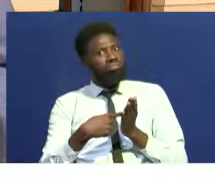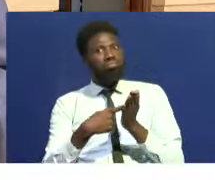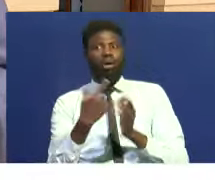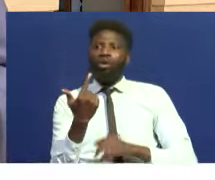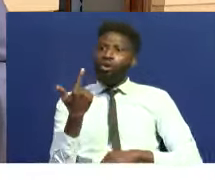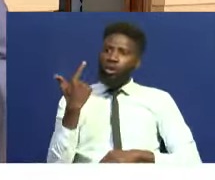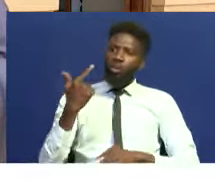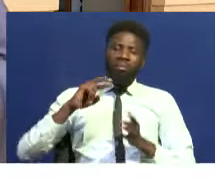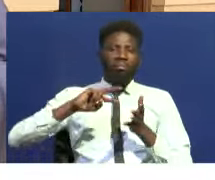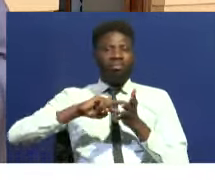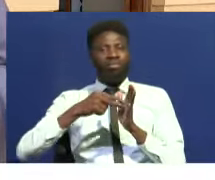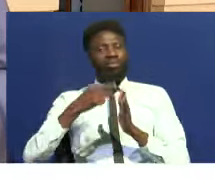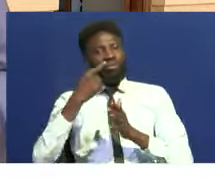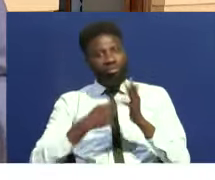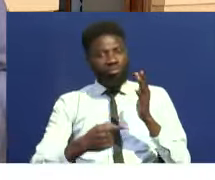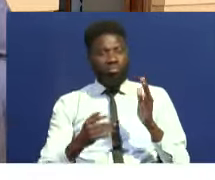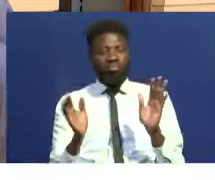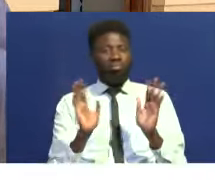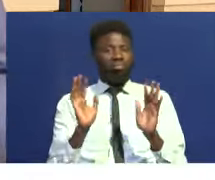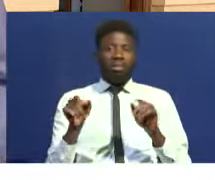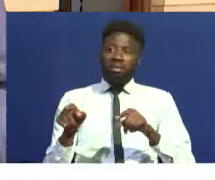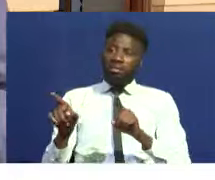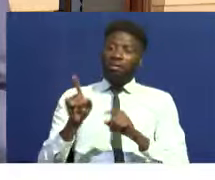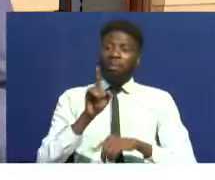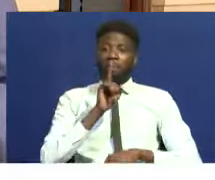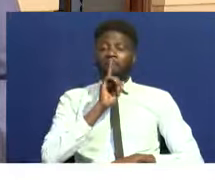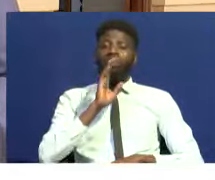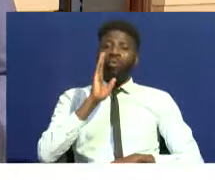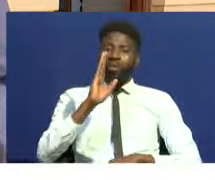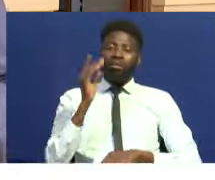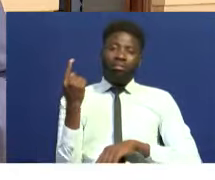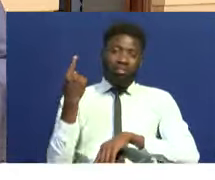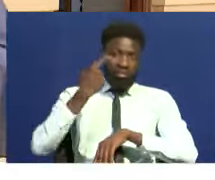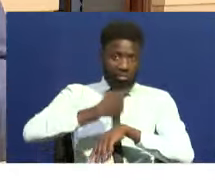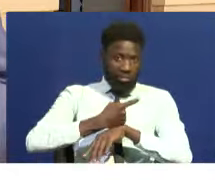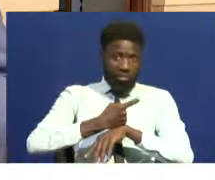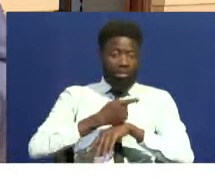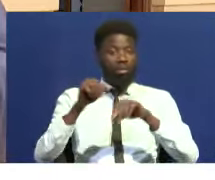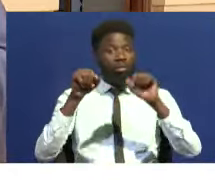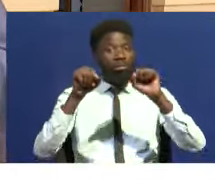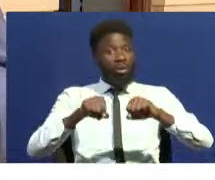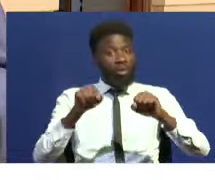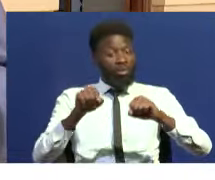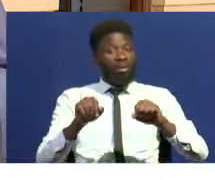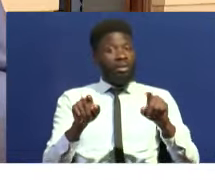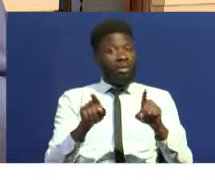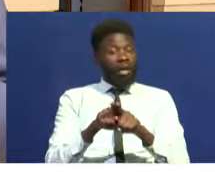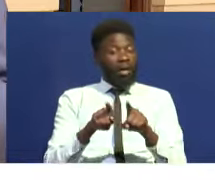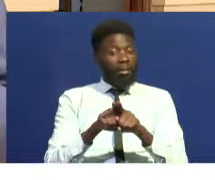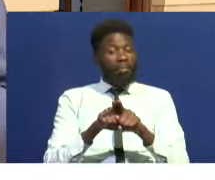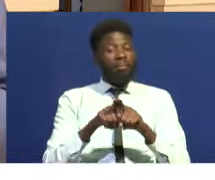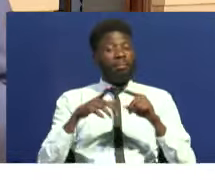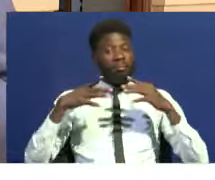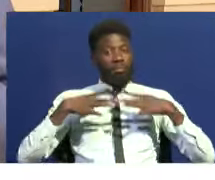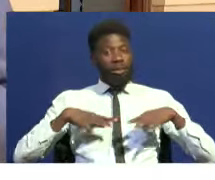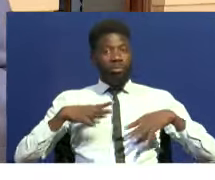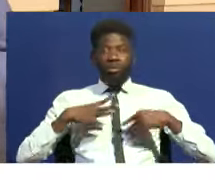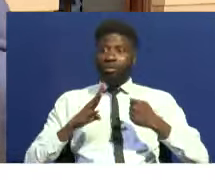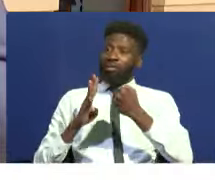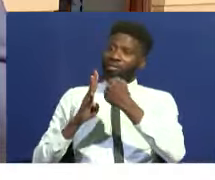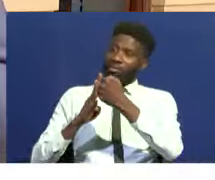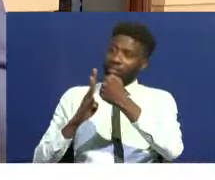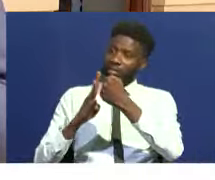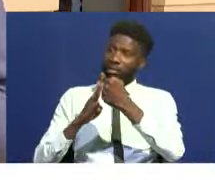law. To quote him, it will be an extraordinary day where likely even the 9 respondents will